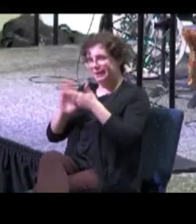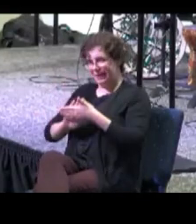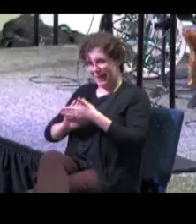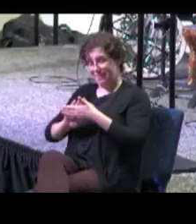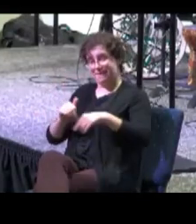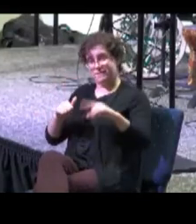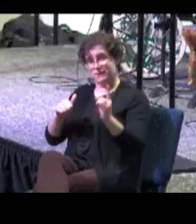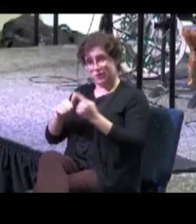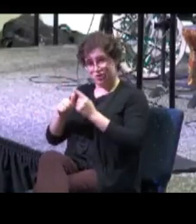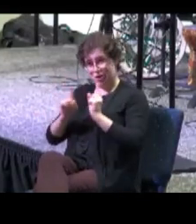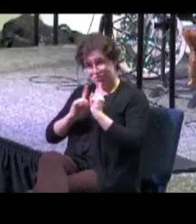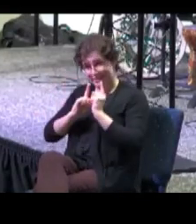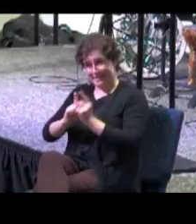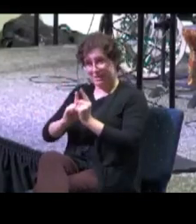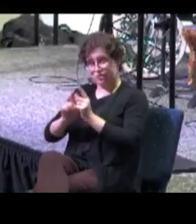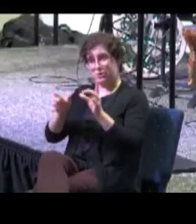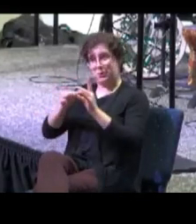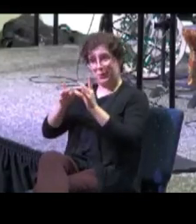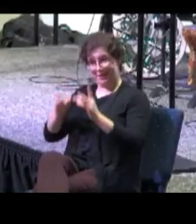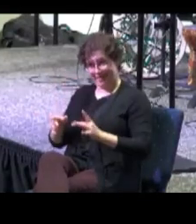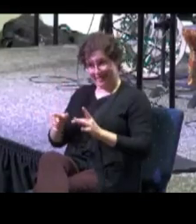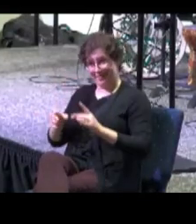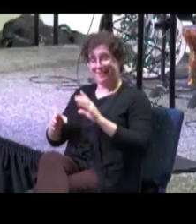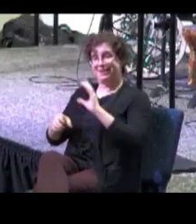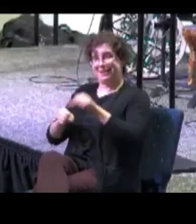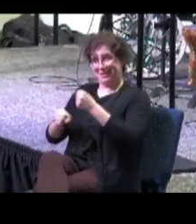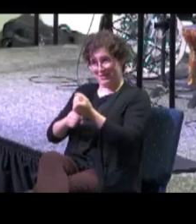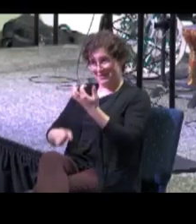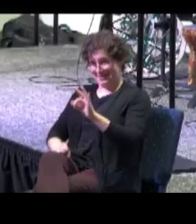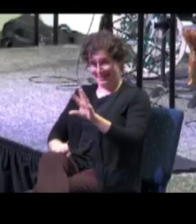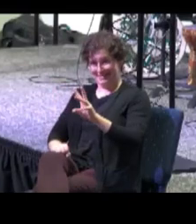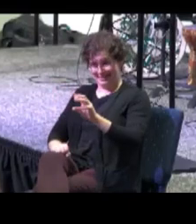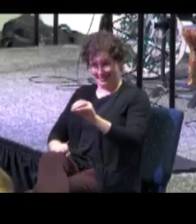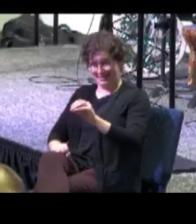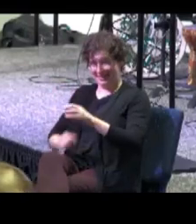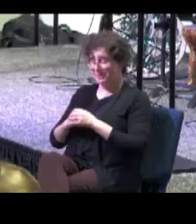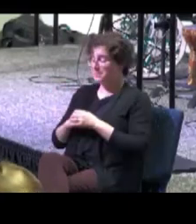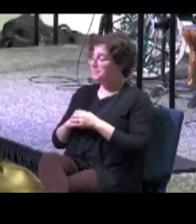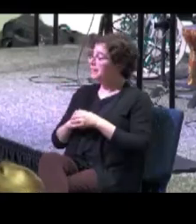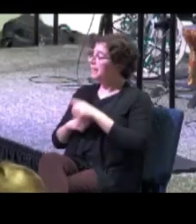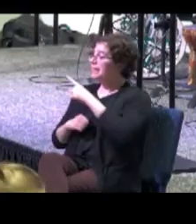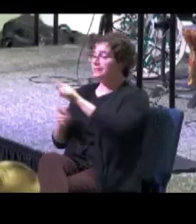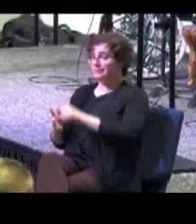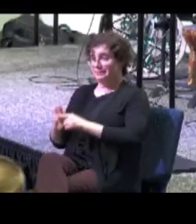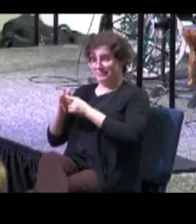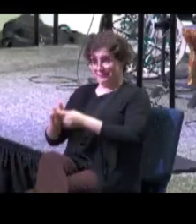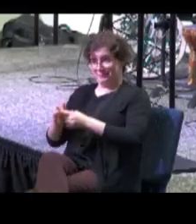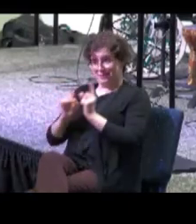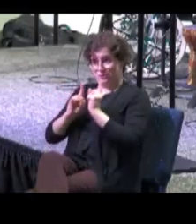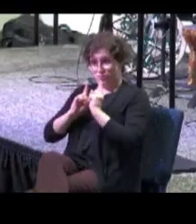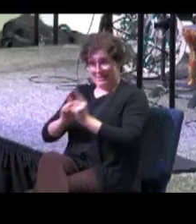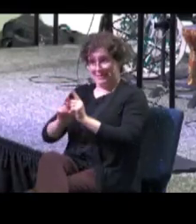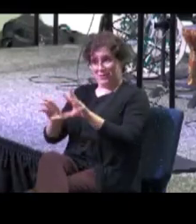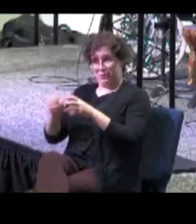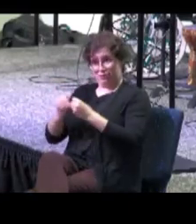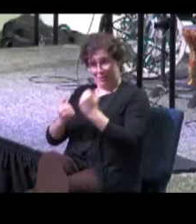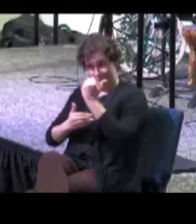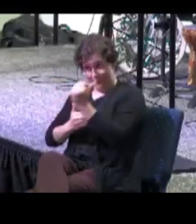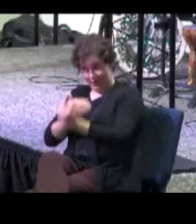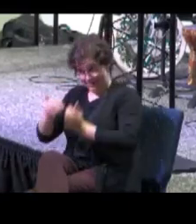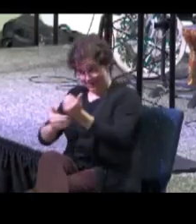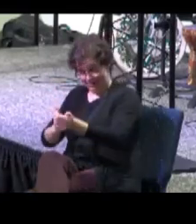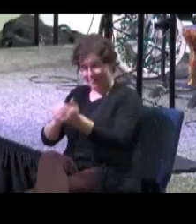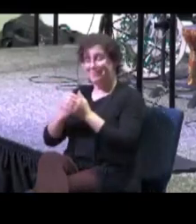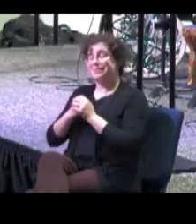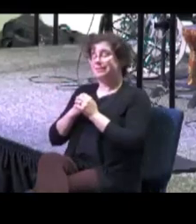first translation coordinator in 1960. He initiated the translation workshop process